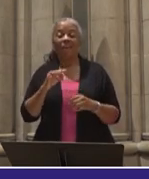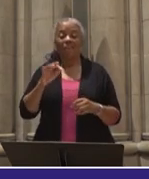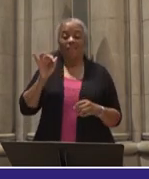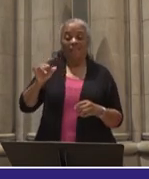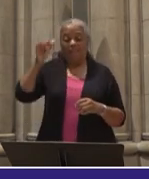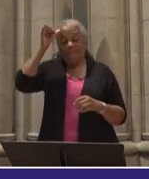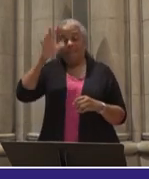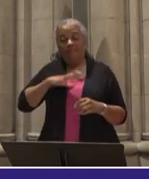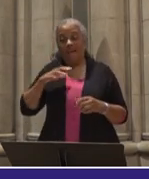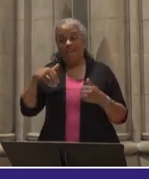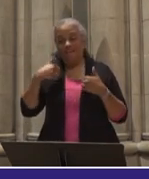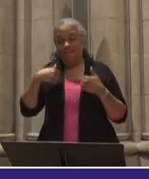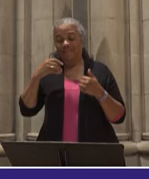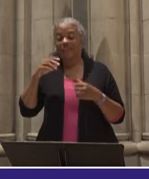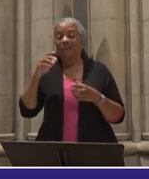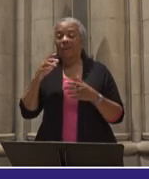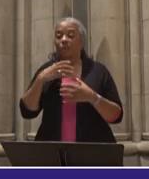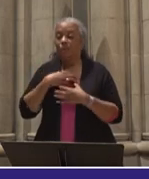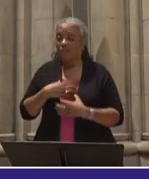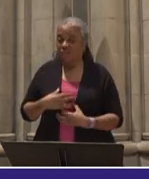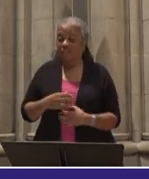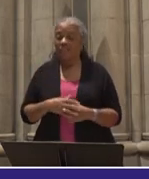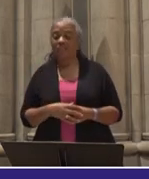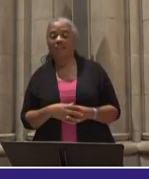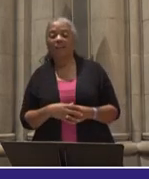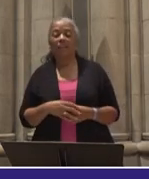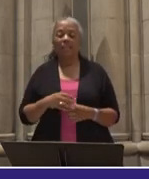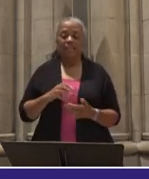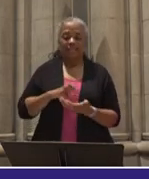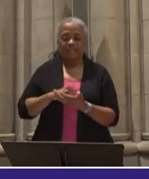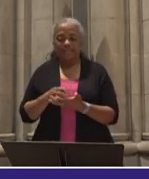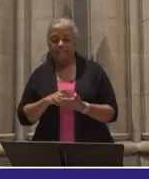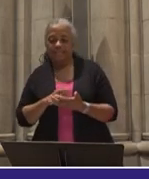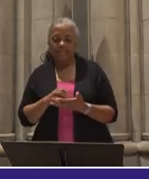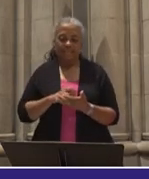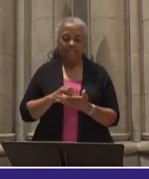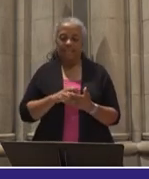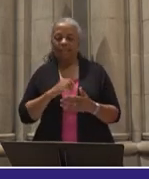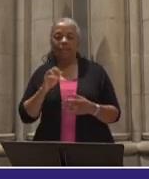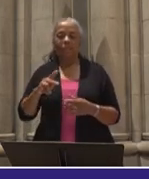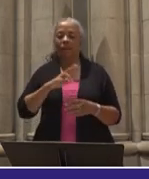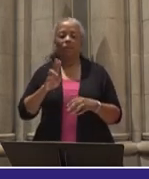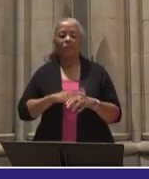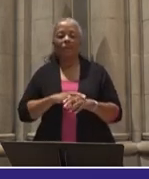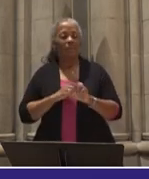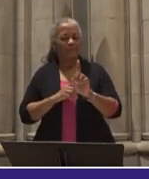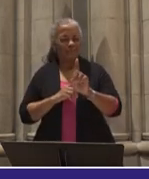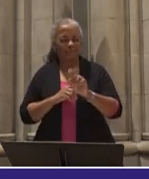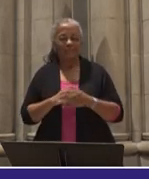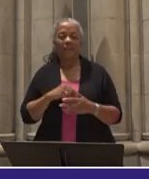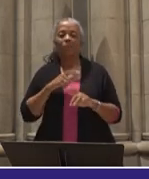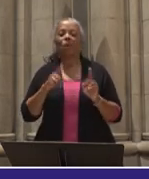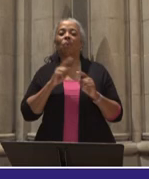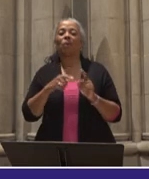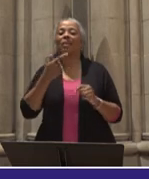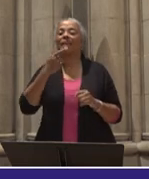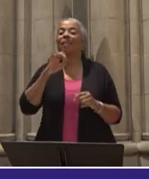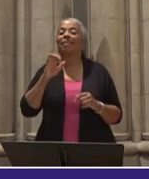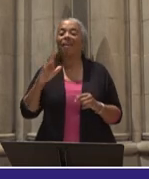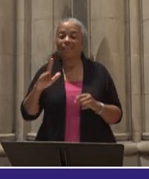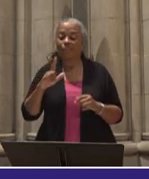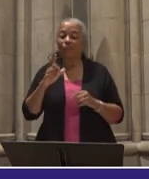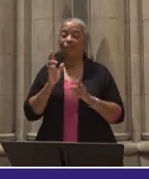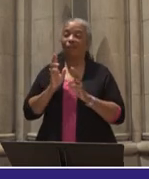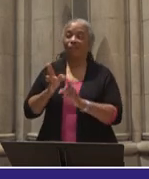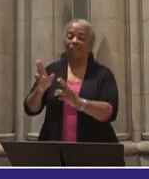wishes, not with a restlessness to return to normal, but with a gospel urgency